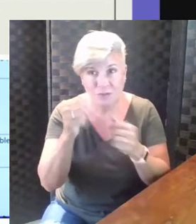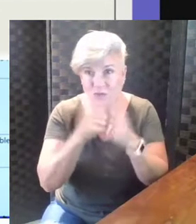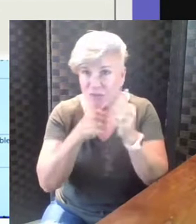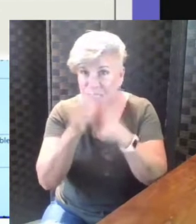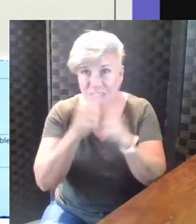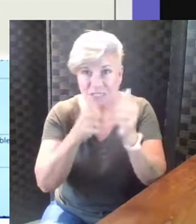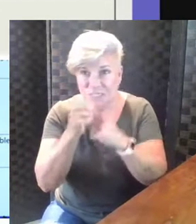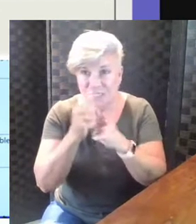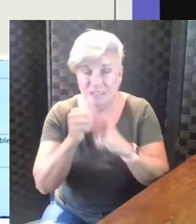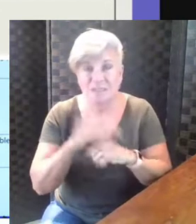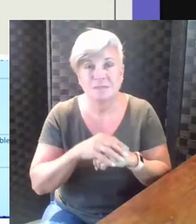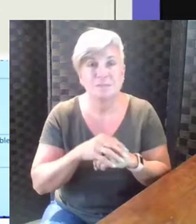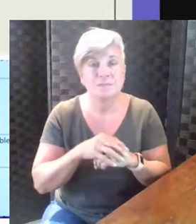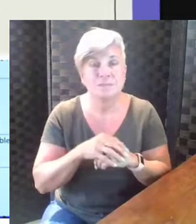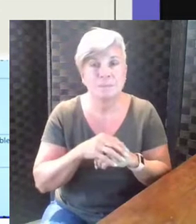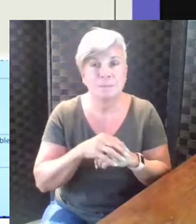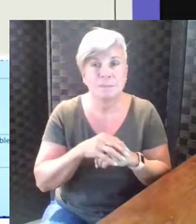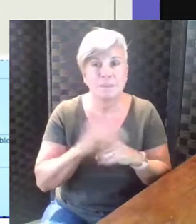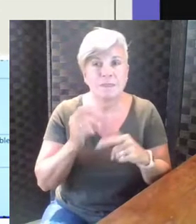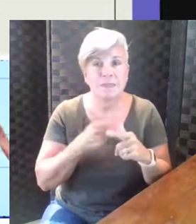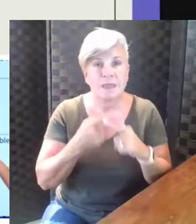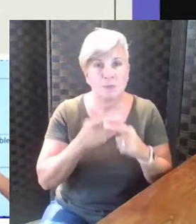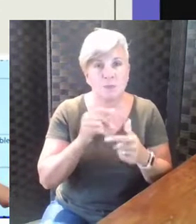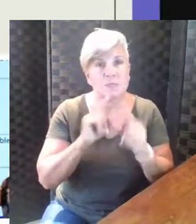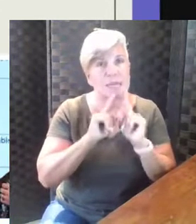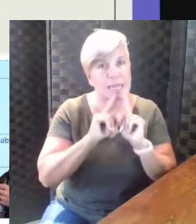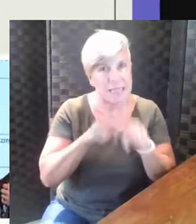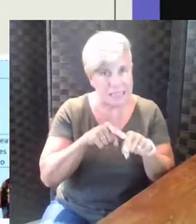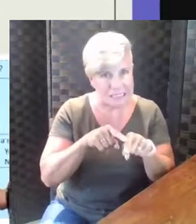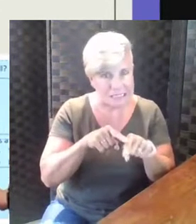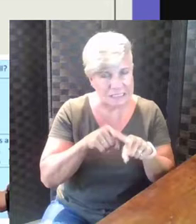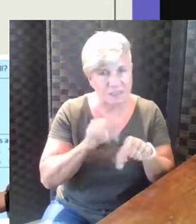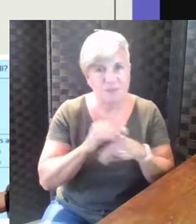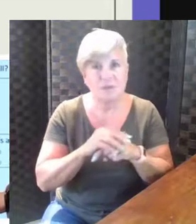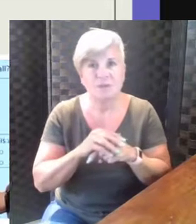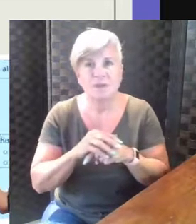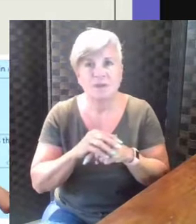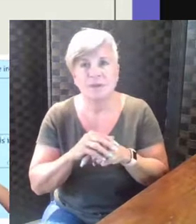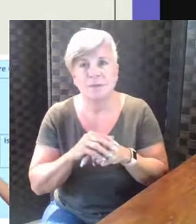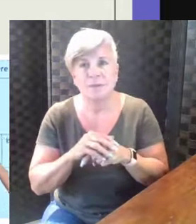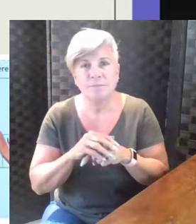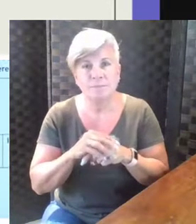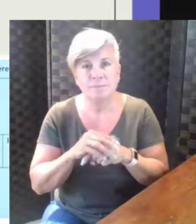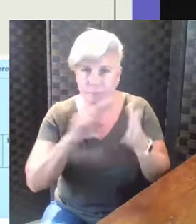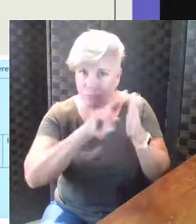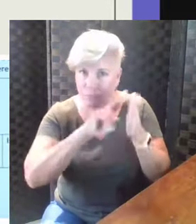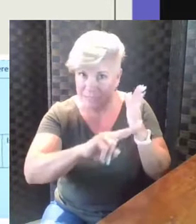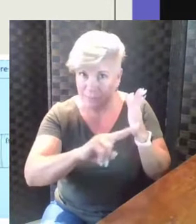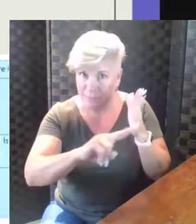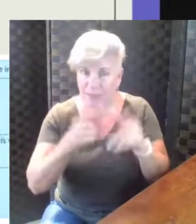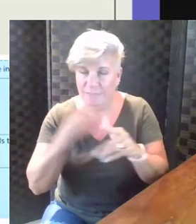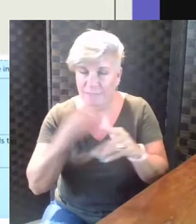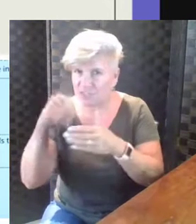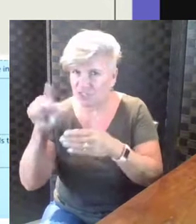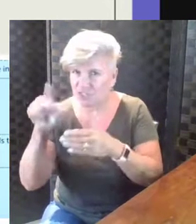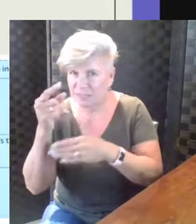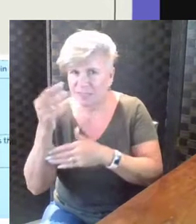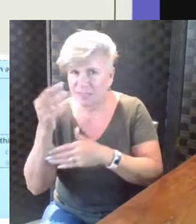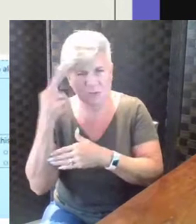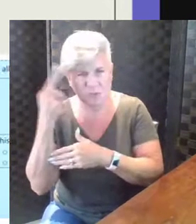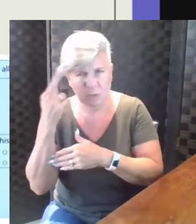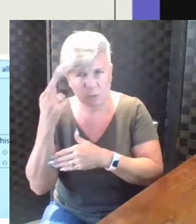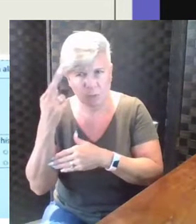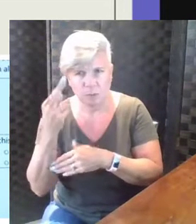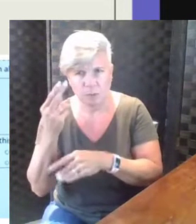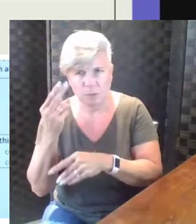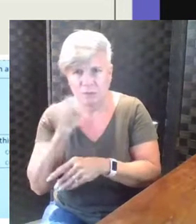work with those bigger numbers. And then we are going to write our complete answer with a label and then check if it's